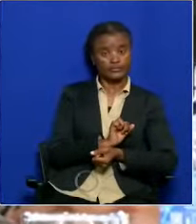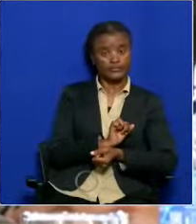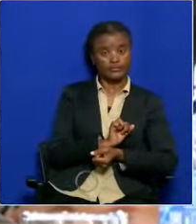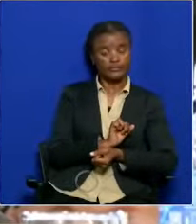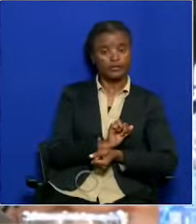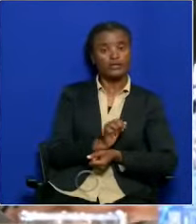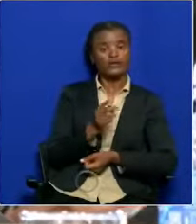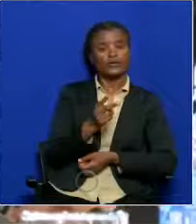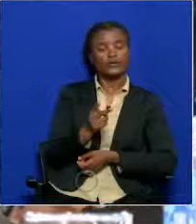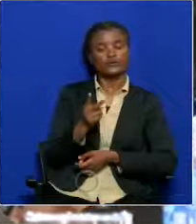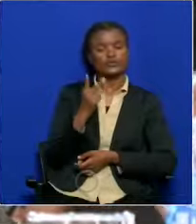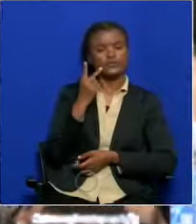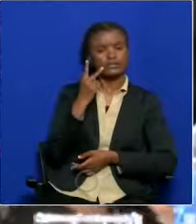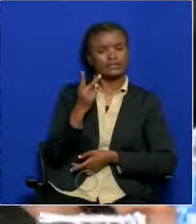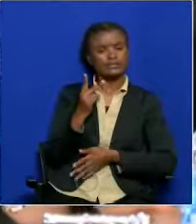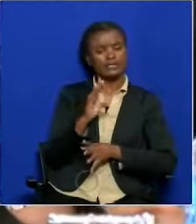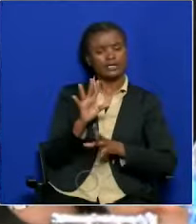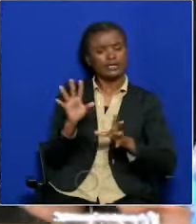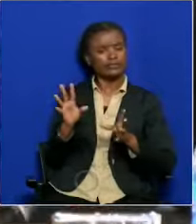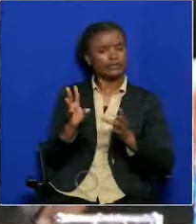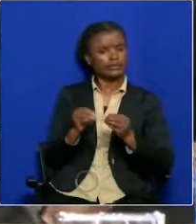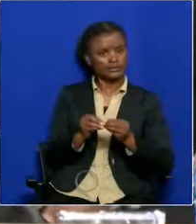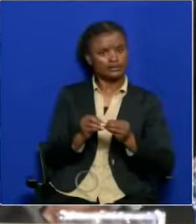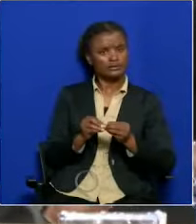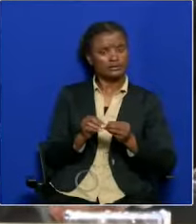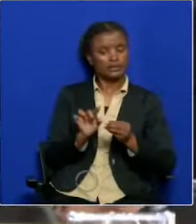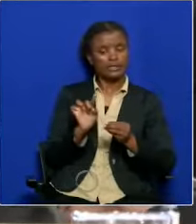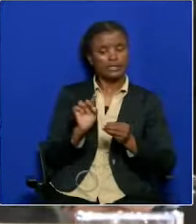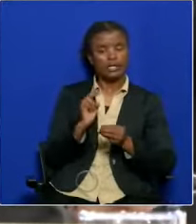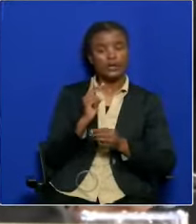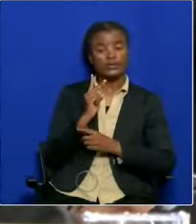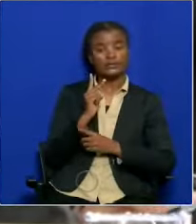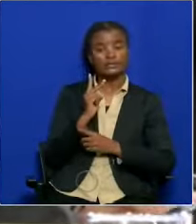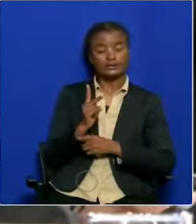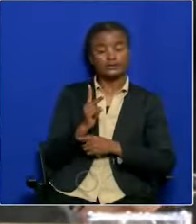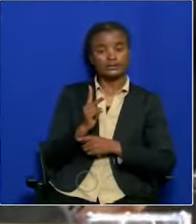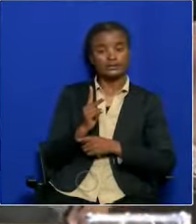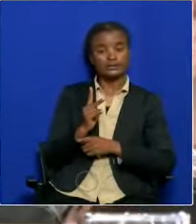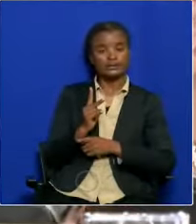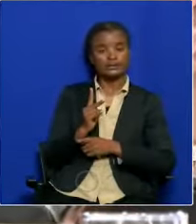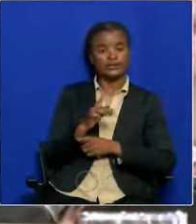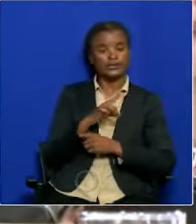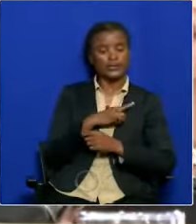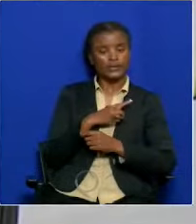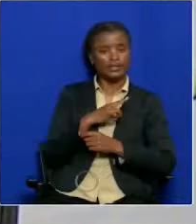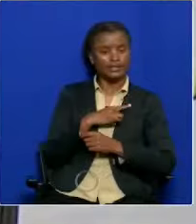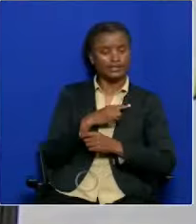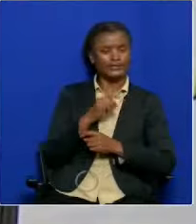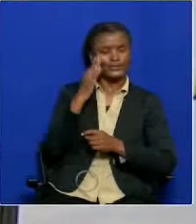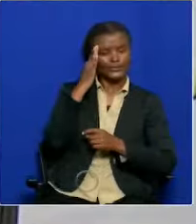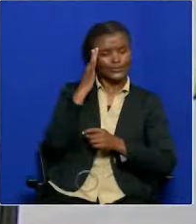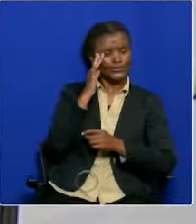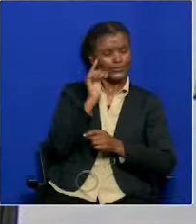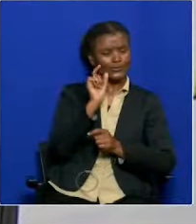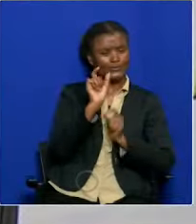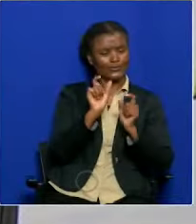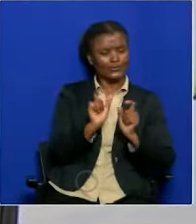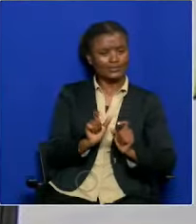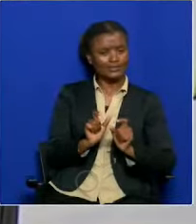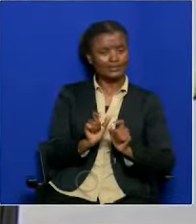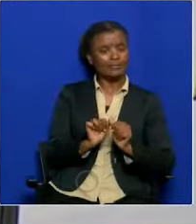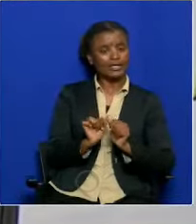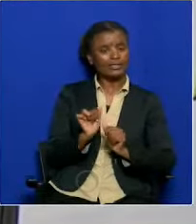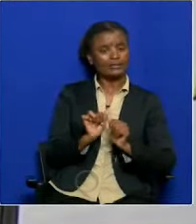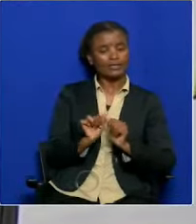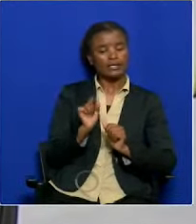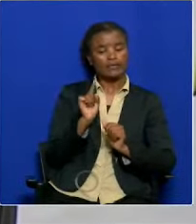that. It seems to me, and you know these terms much better, and it's a note I made when